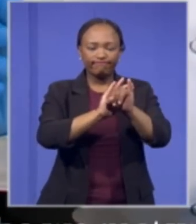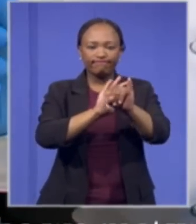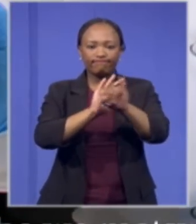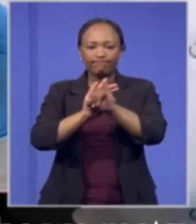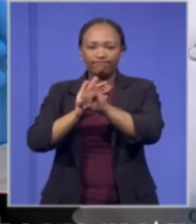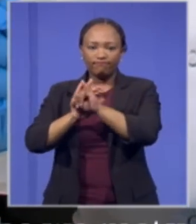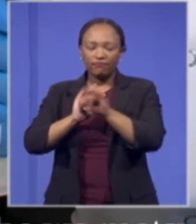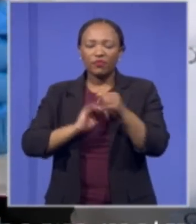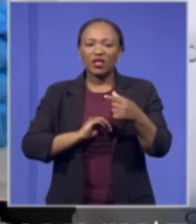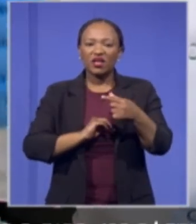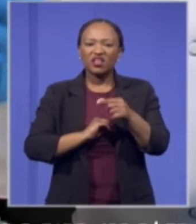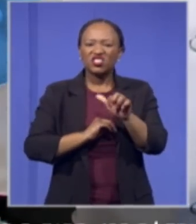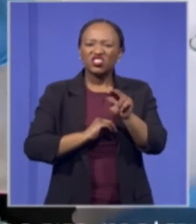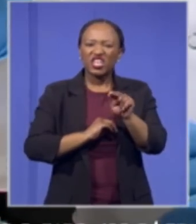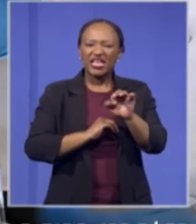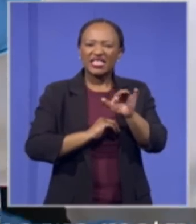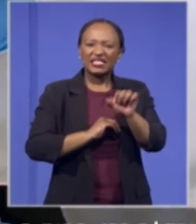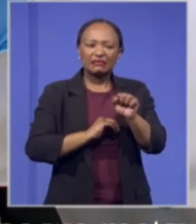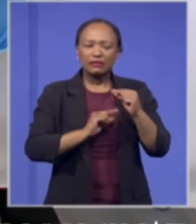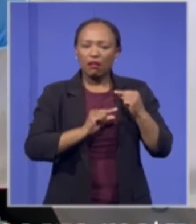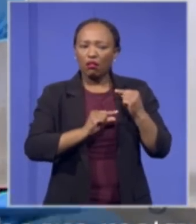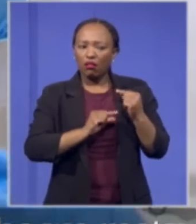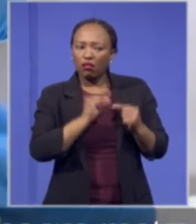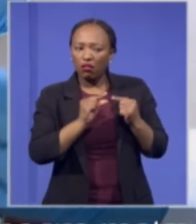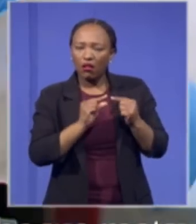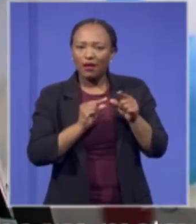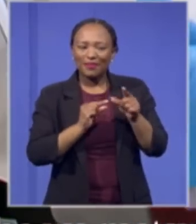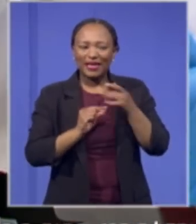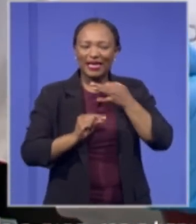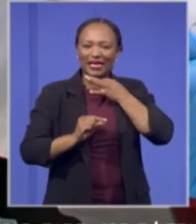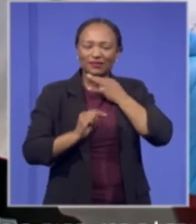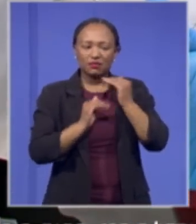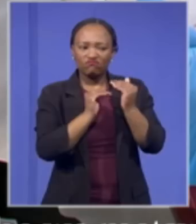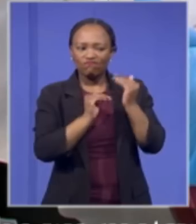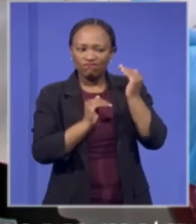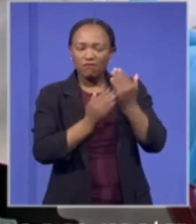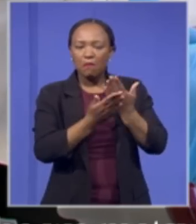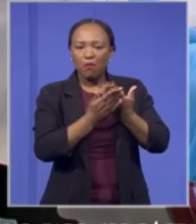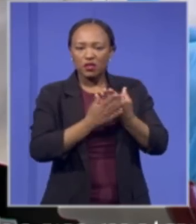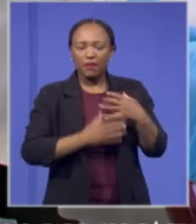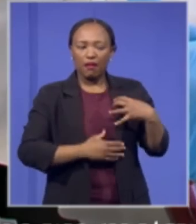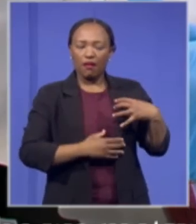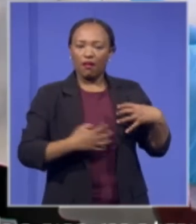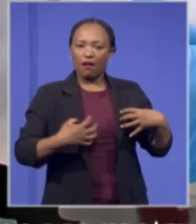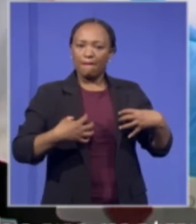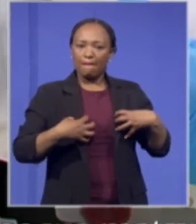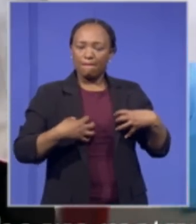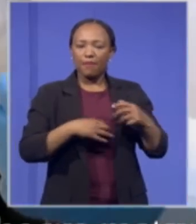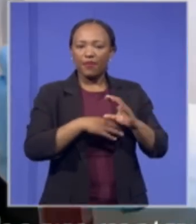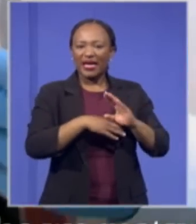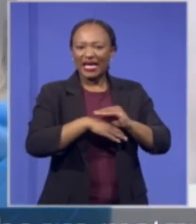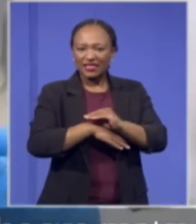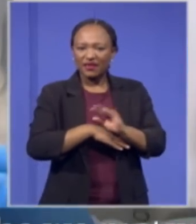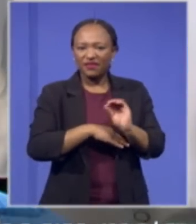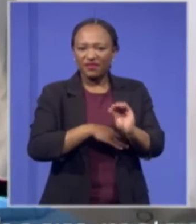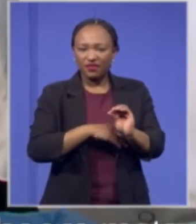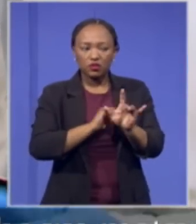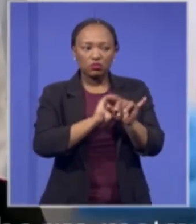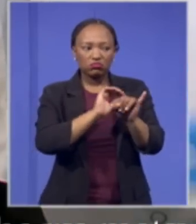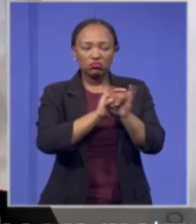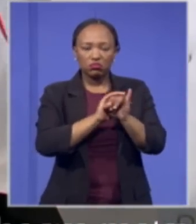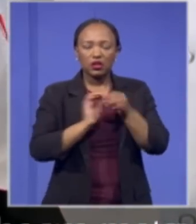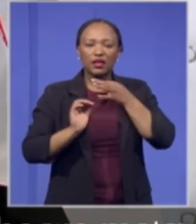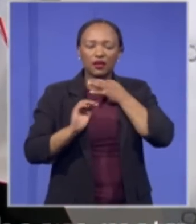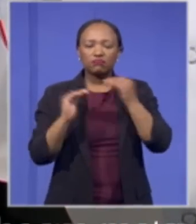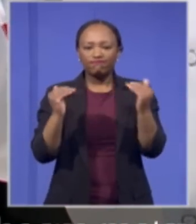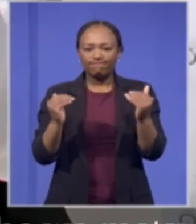mutations that could be linked to high risk of developing breast cancer. And by identifying these high-risk